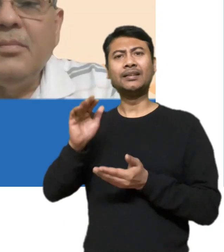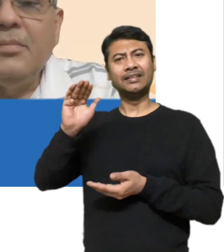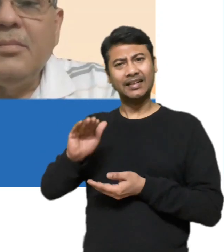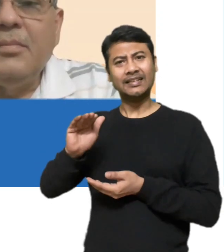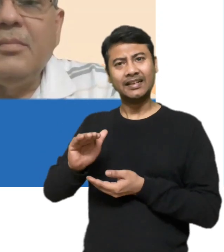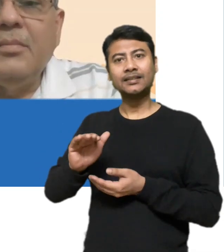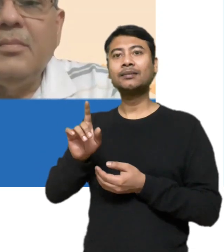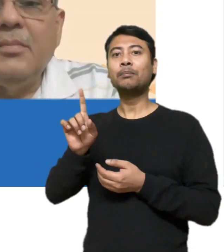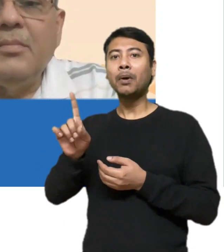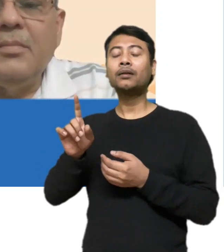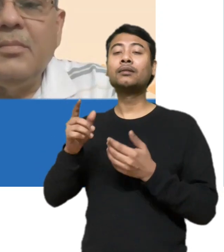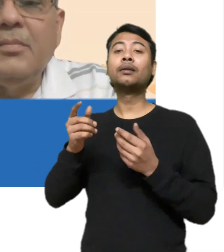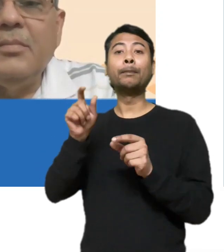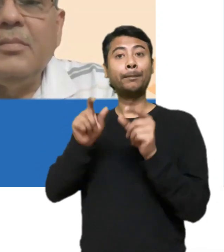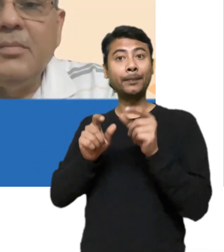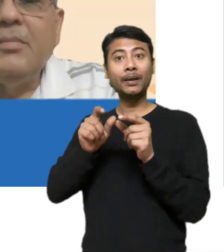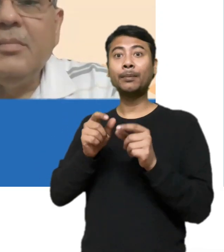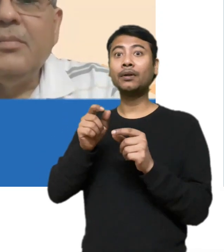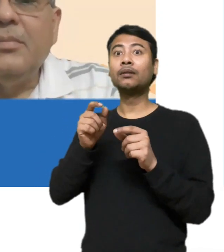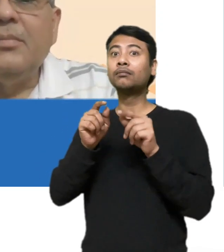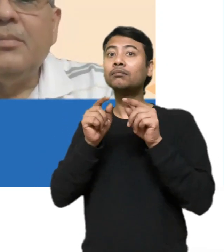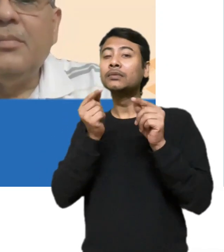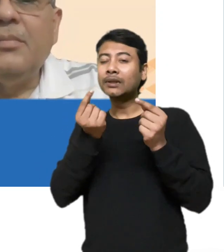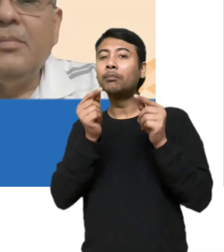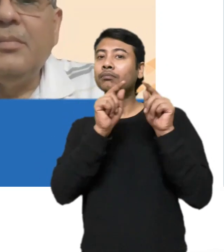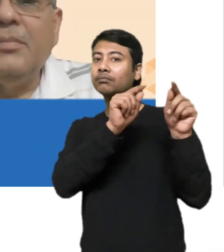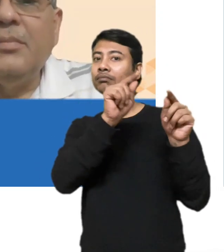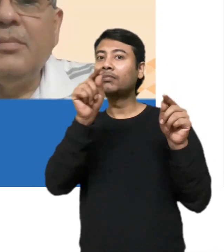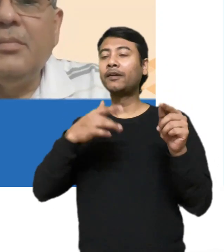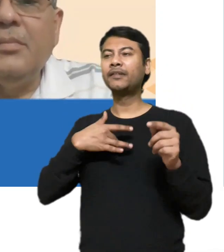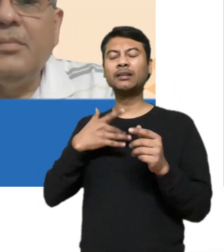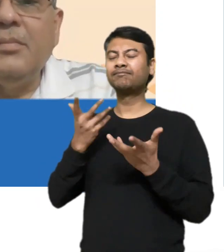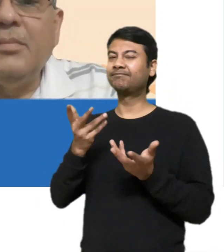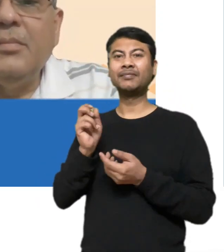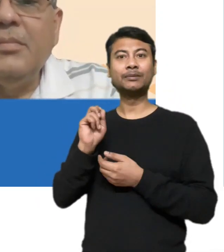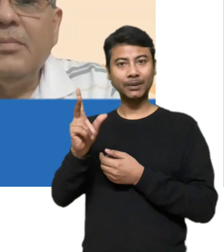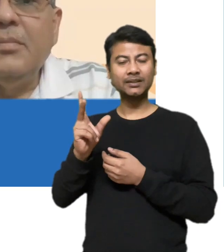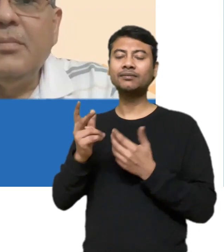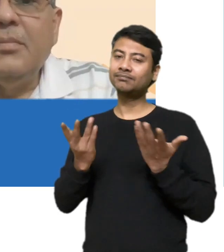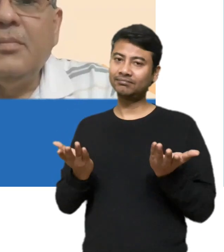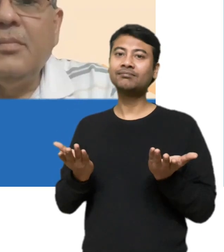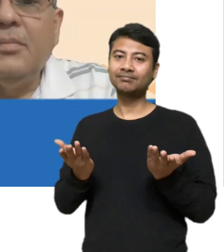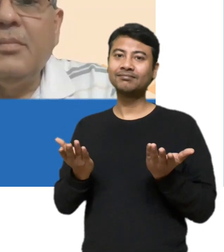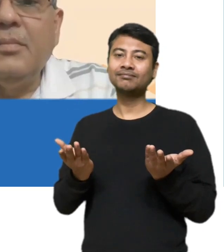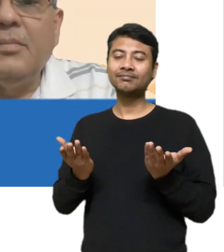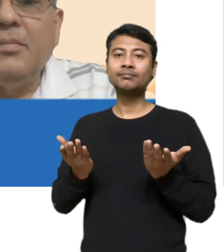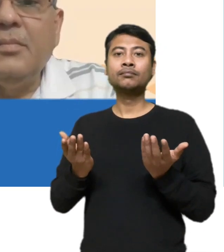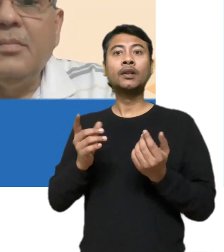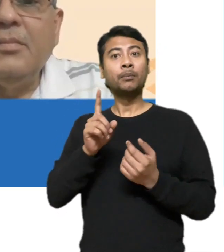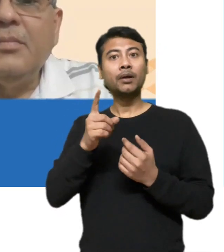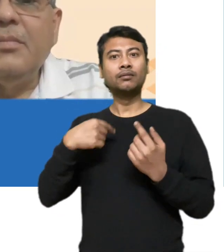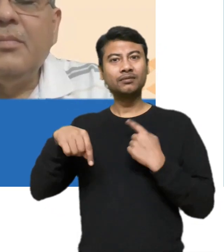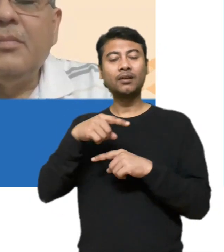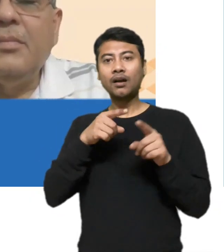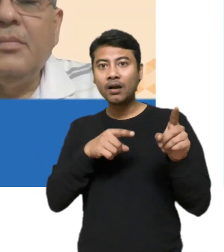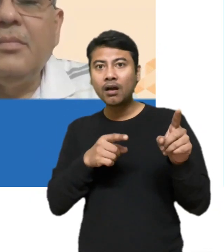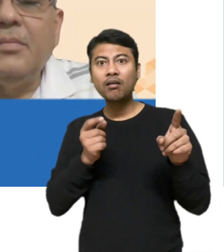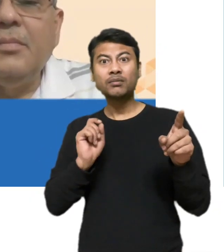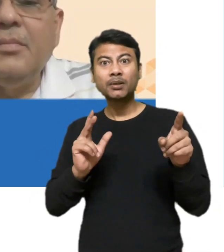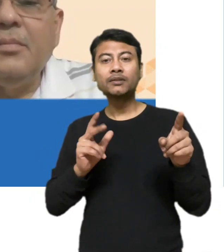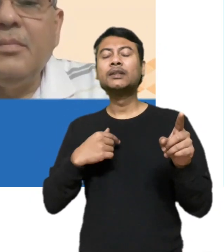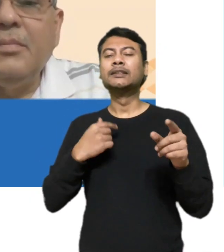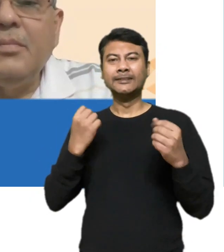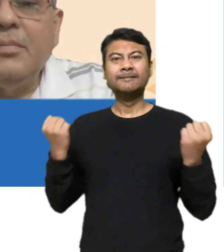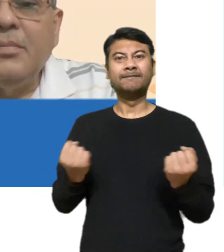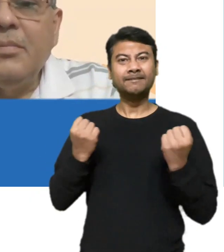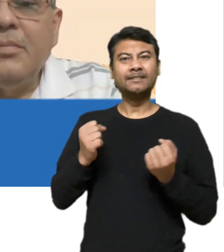it's still expensive to a lot of people. So we've been kind of working towards that and feeling a little bit